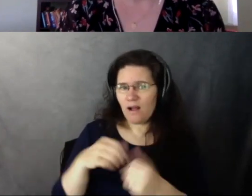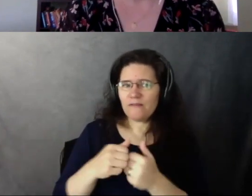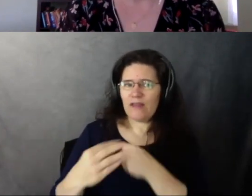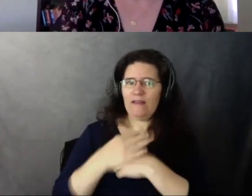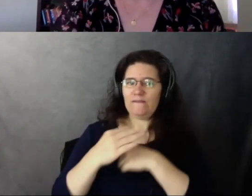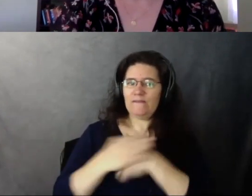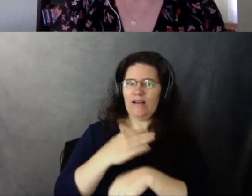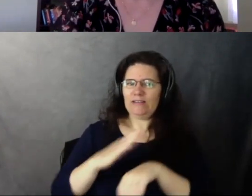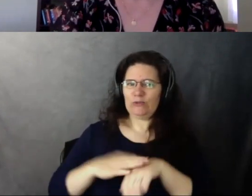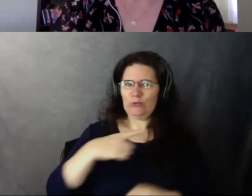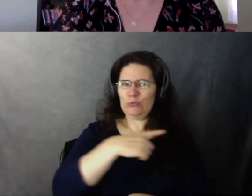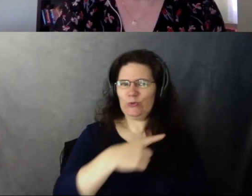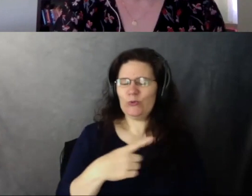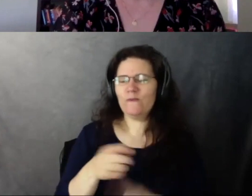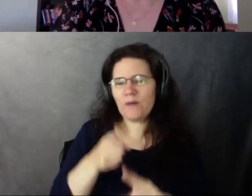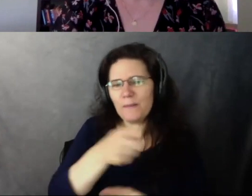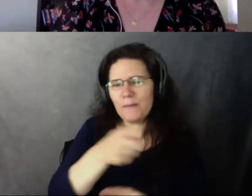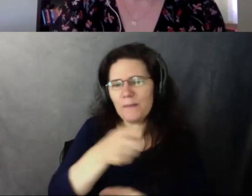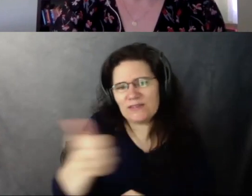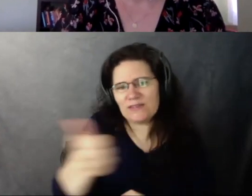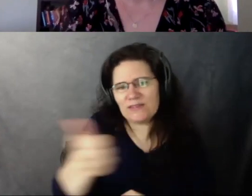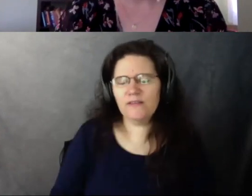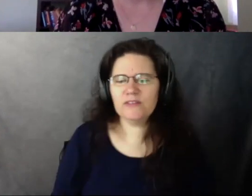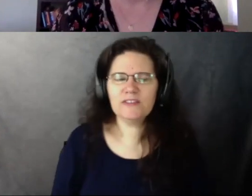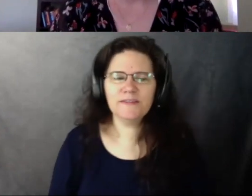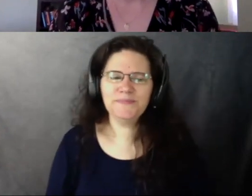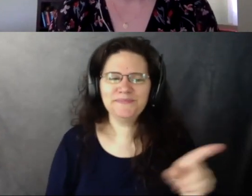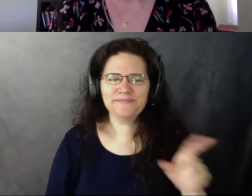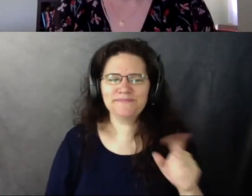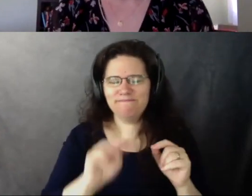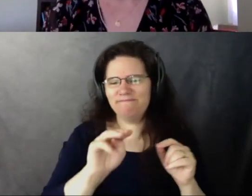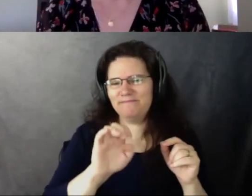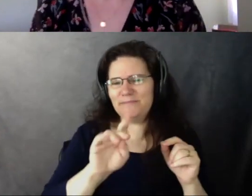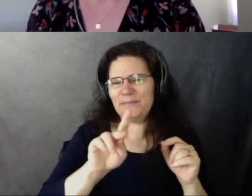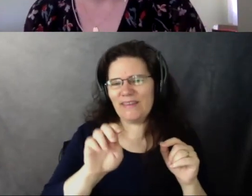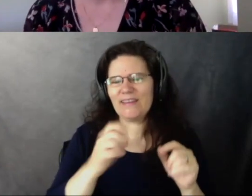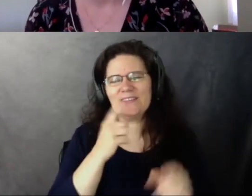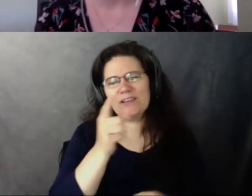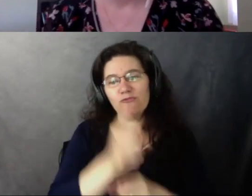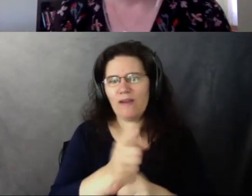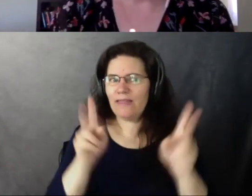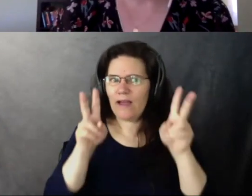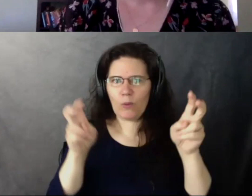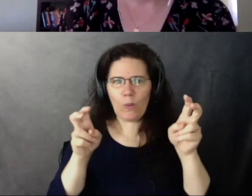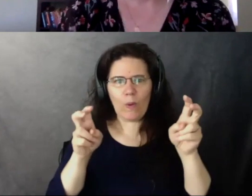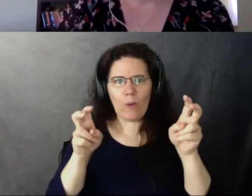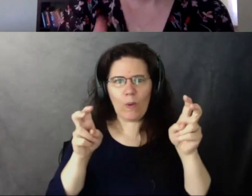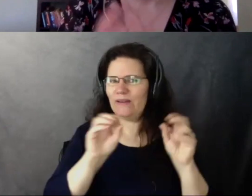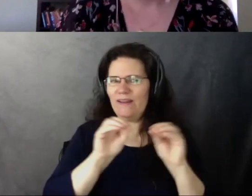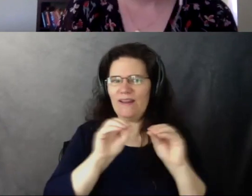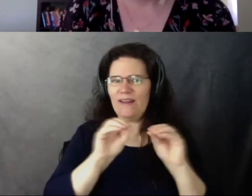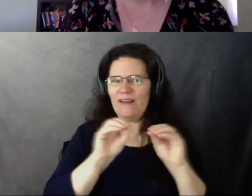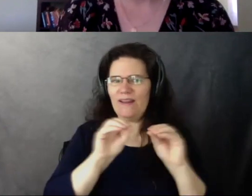Yeah, absolutely. That's a really good point. Nothing about us without us. I think that's a really great piece of advice. Joheleni